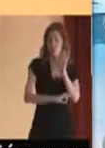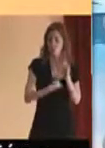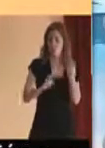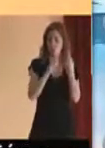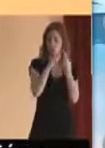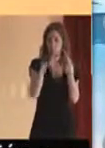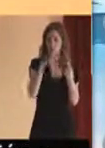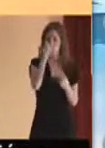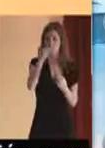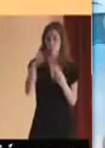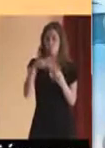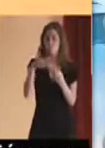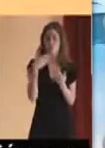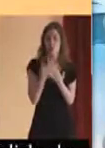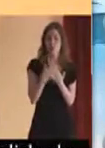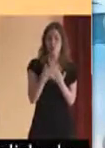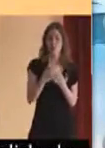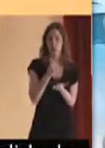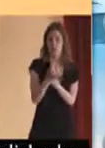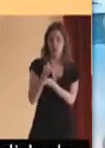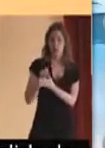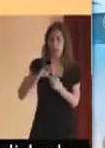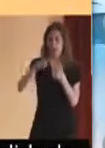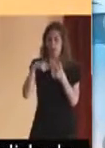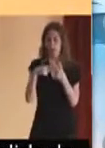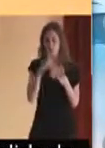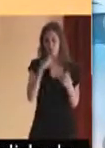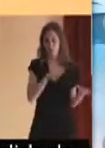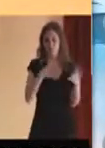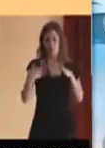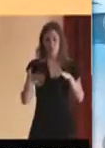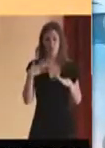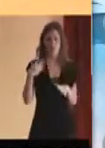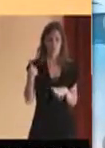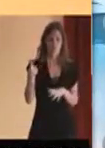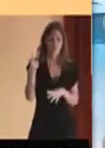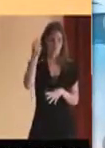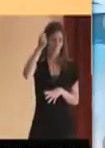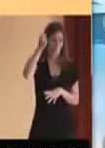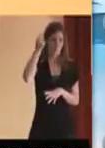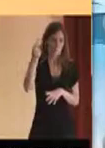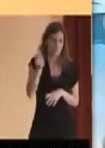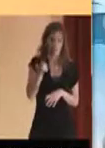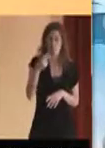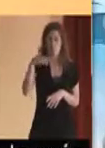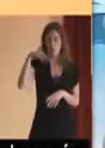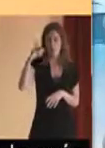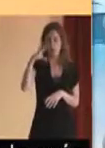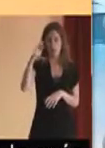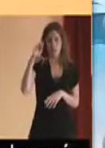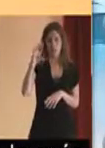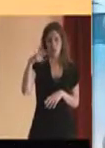do a totally software prototype first to validate it with the users, and then implement it on microchip and